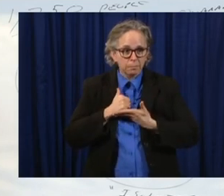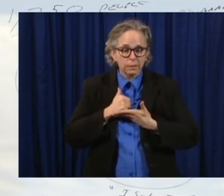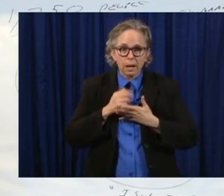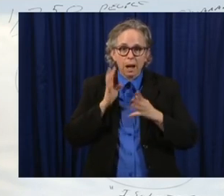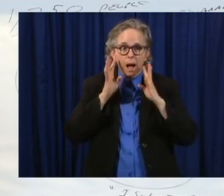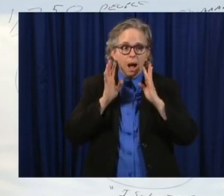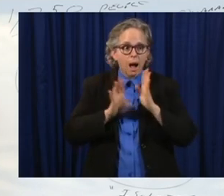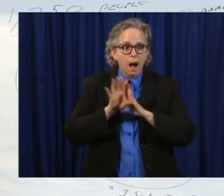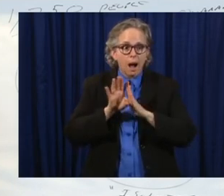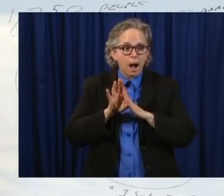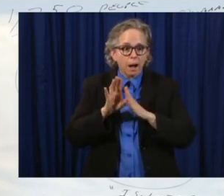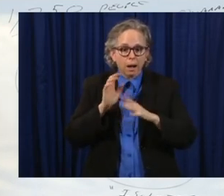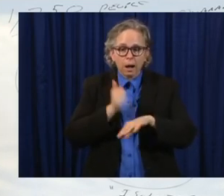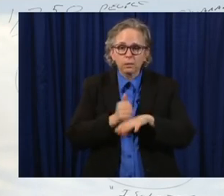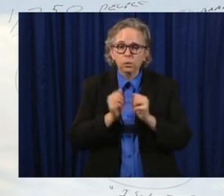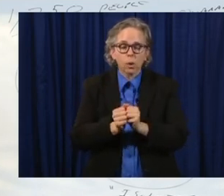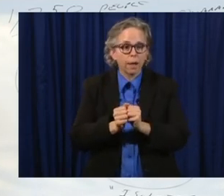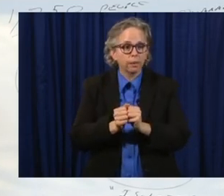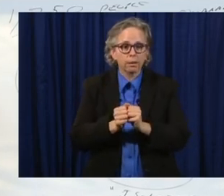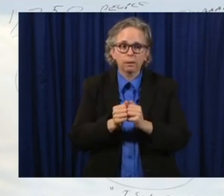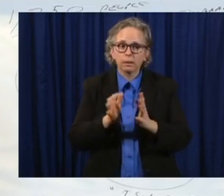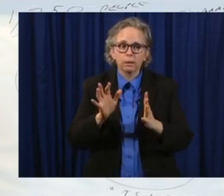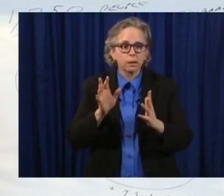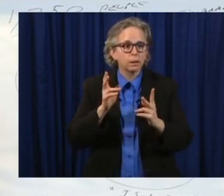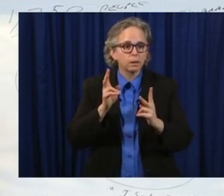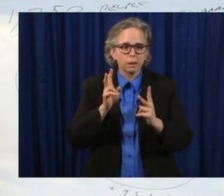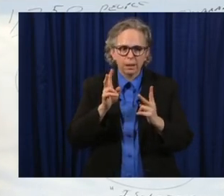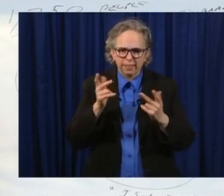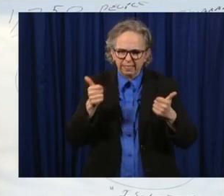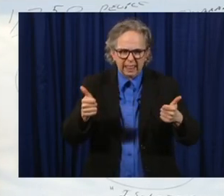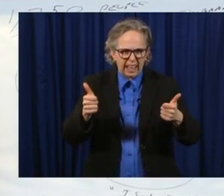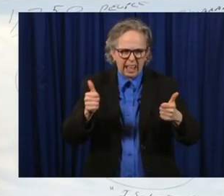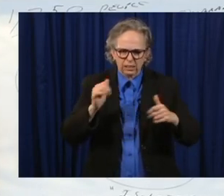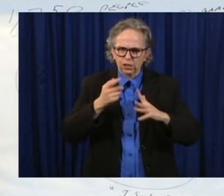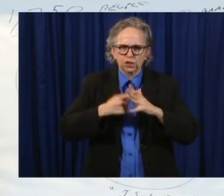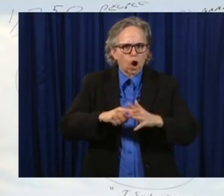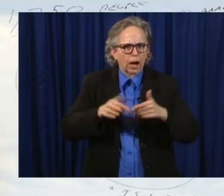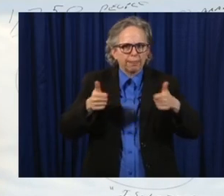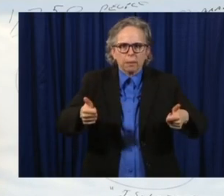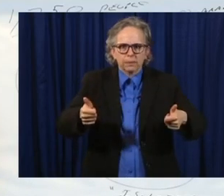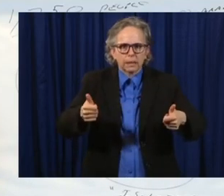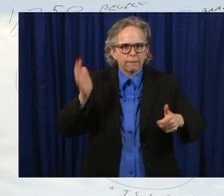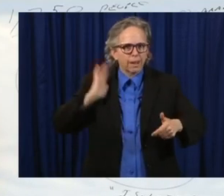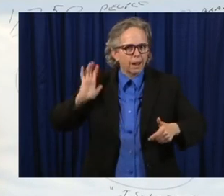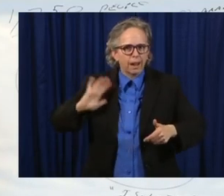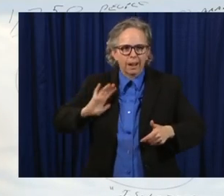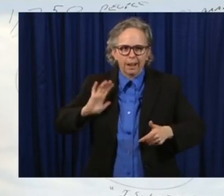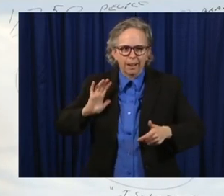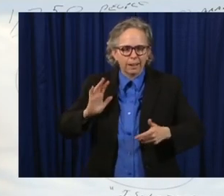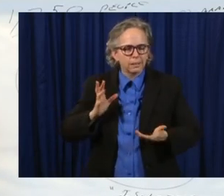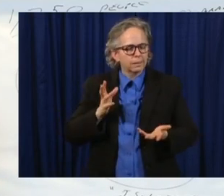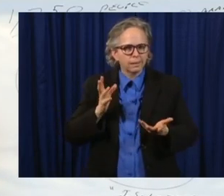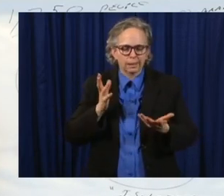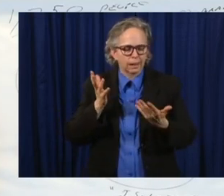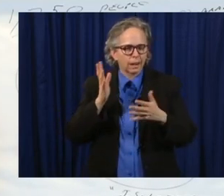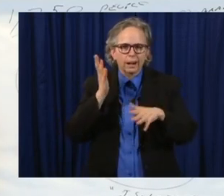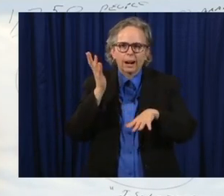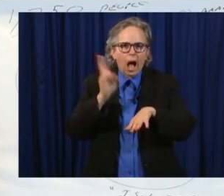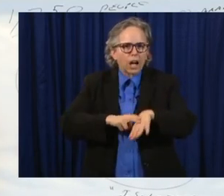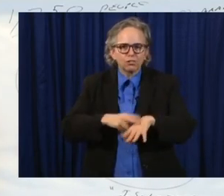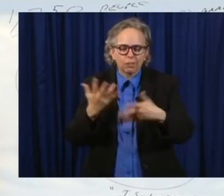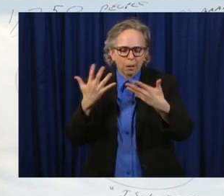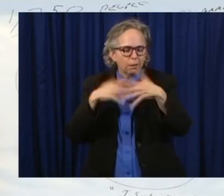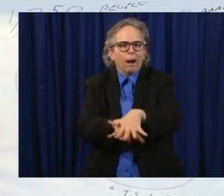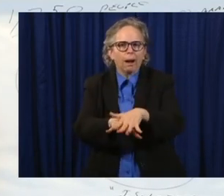that they started, and so I thought it's kind of a neat thing, really. It's kind of a great